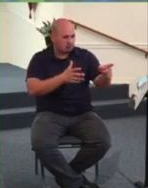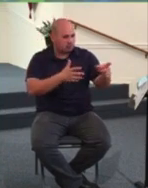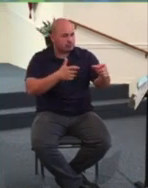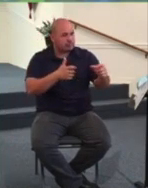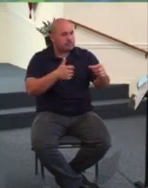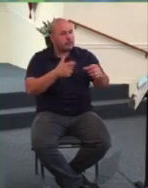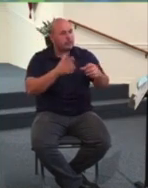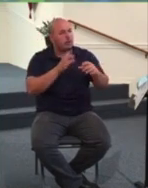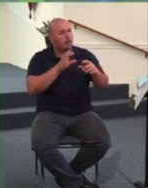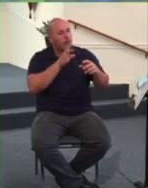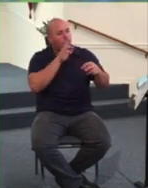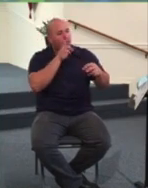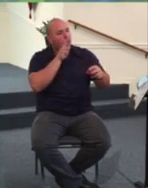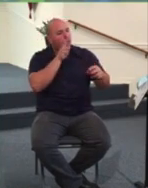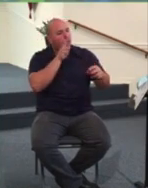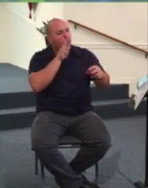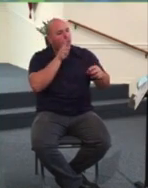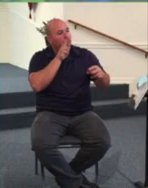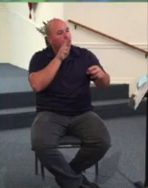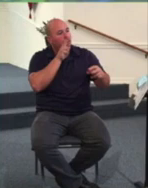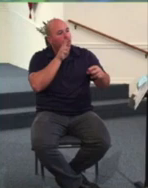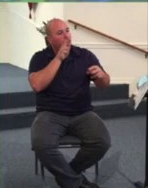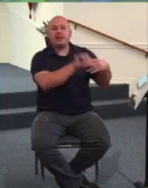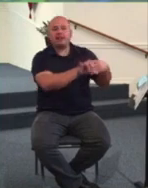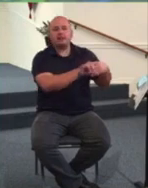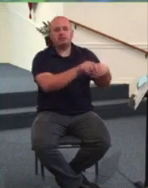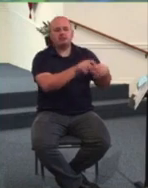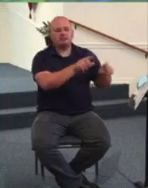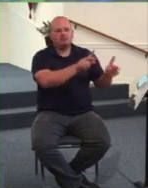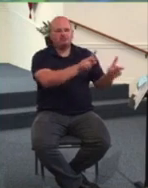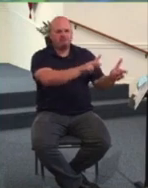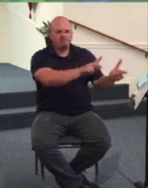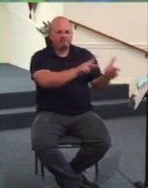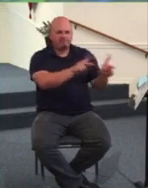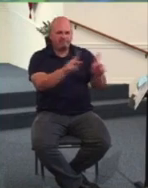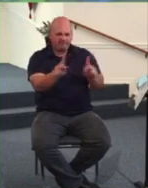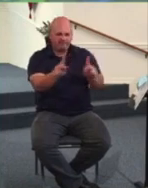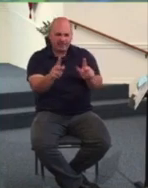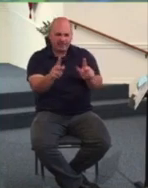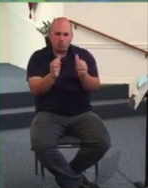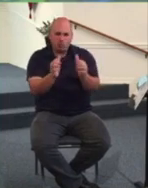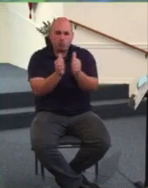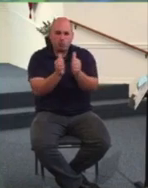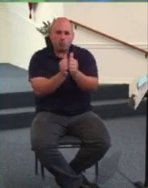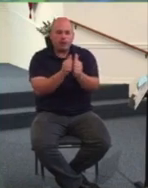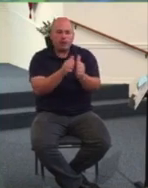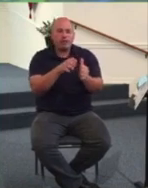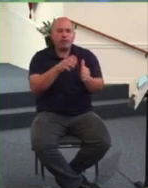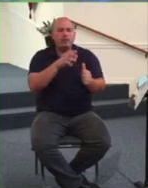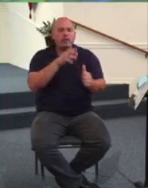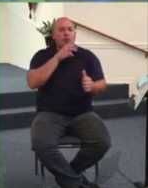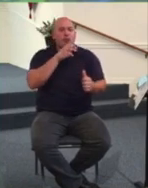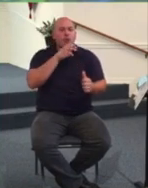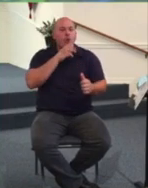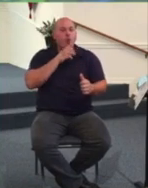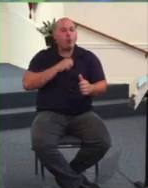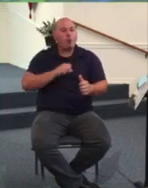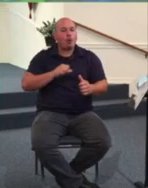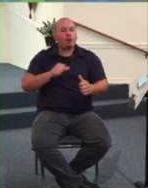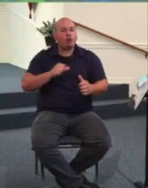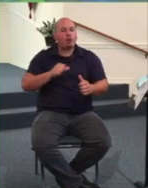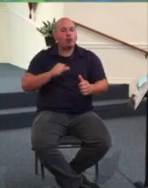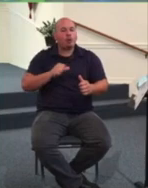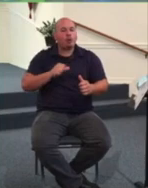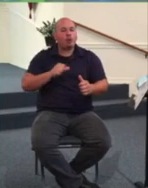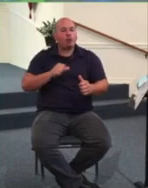of Israel's history did. Because a day will come when they will face God's judgment, and all the